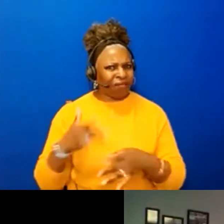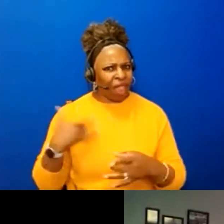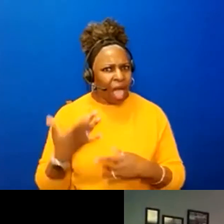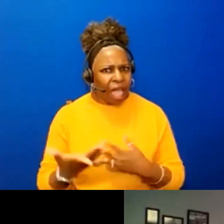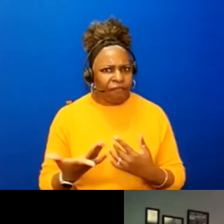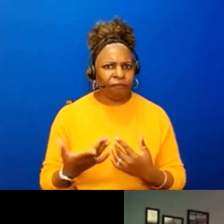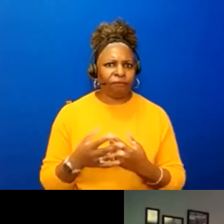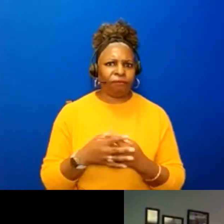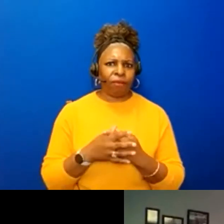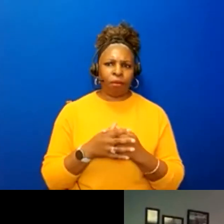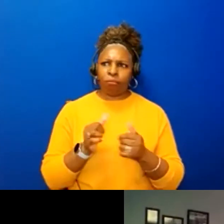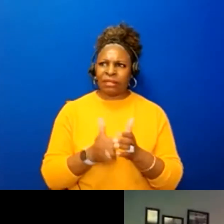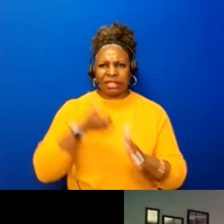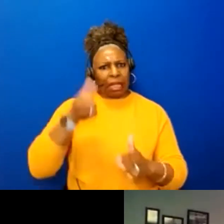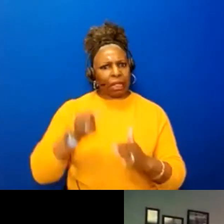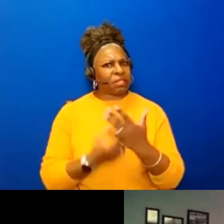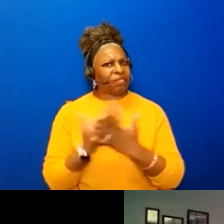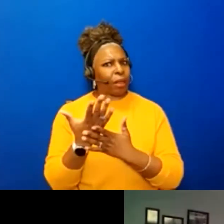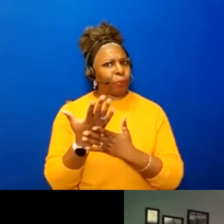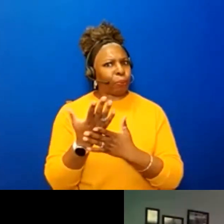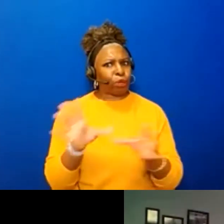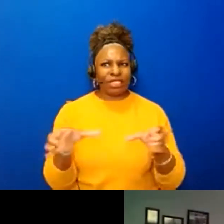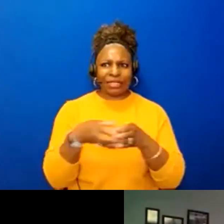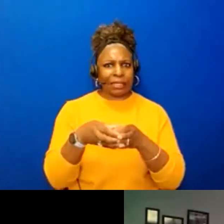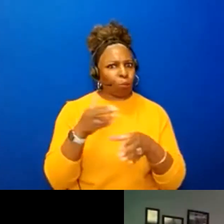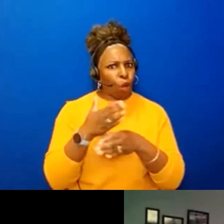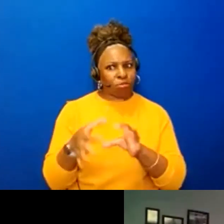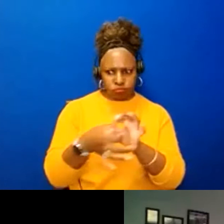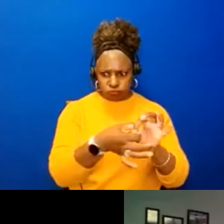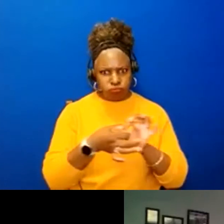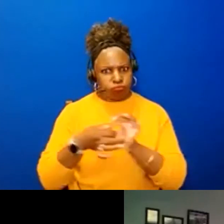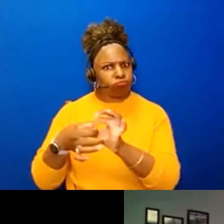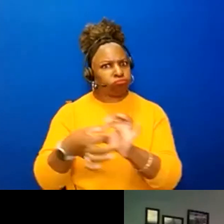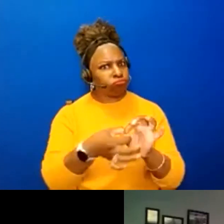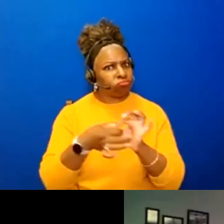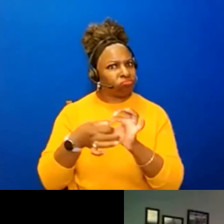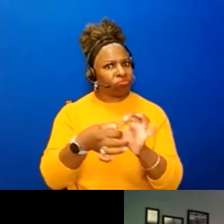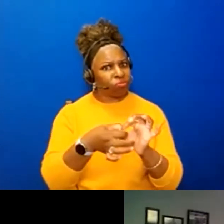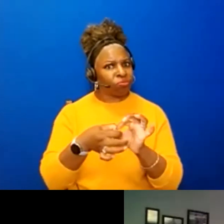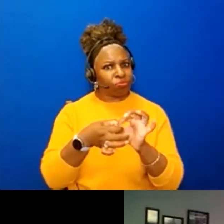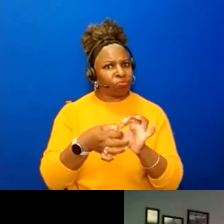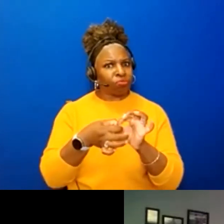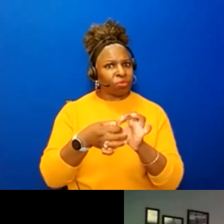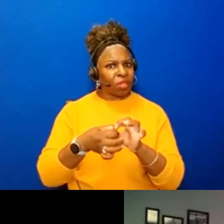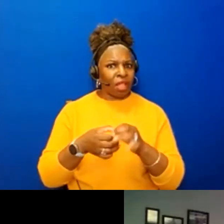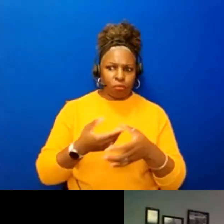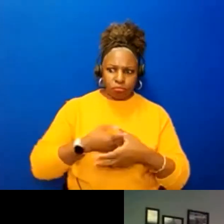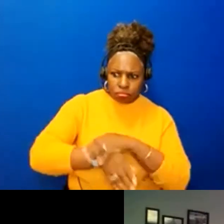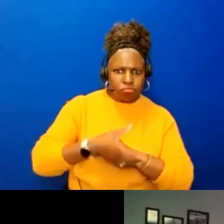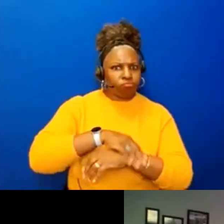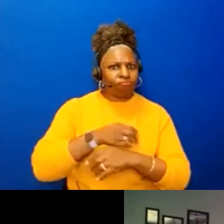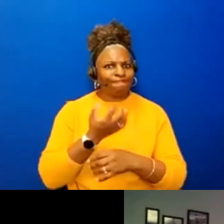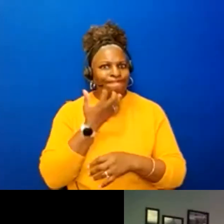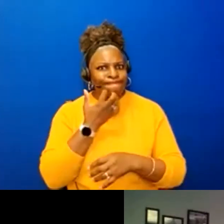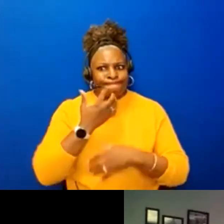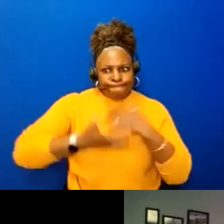as the skills of you know, working together in a team or trying to pursue something until you master it. So it's just so important, you know,